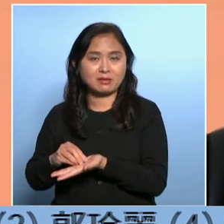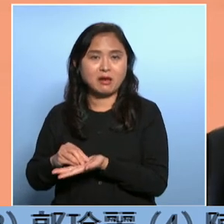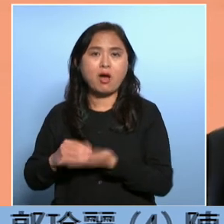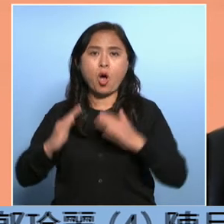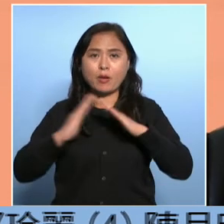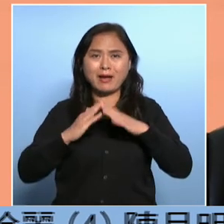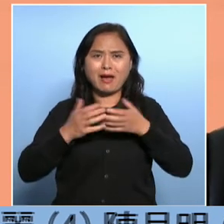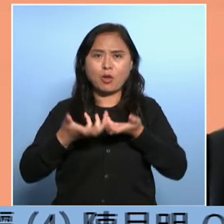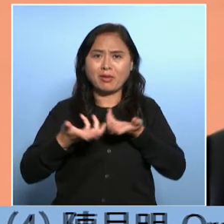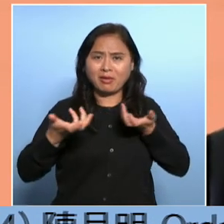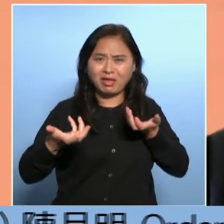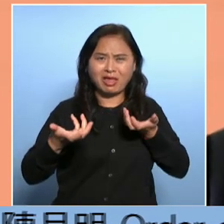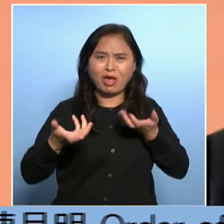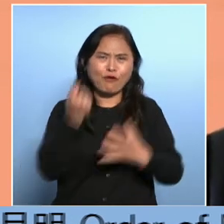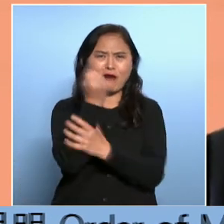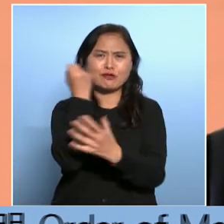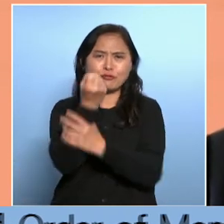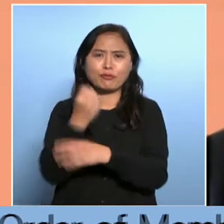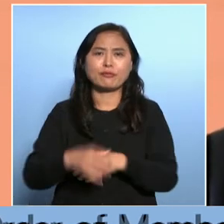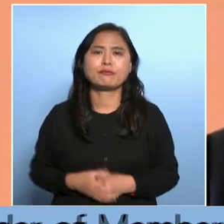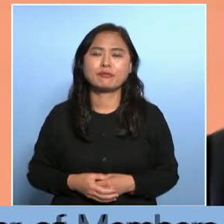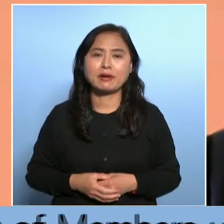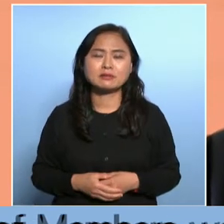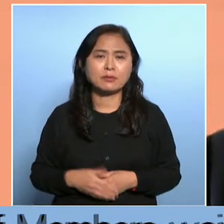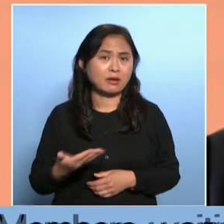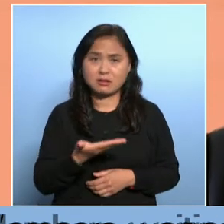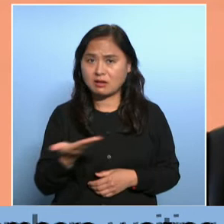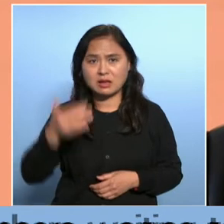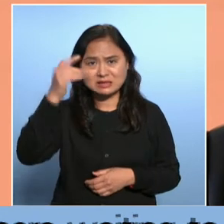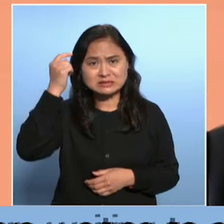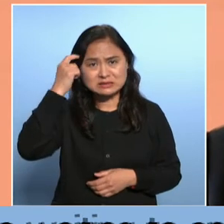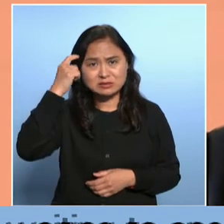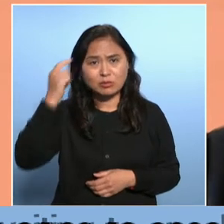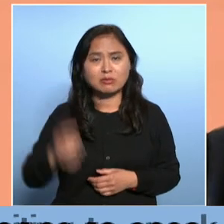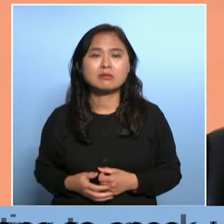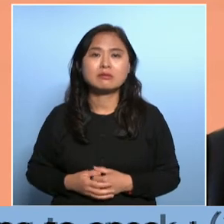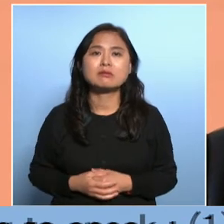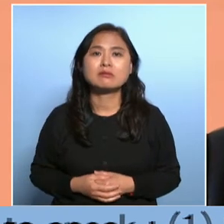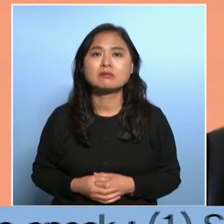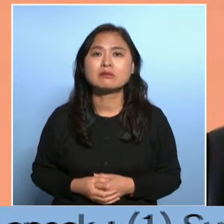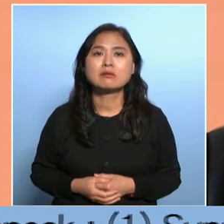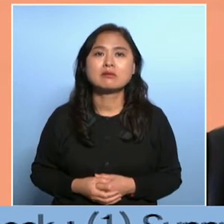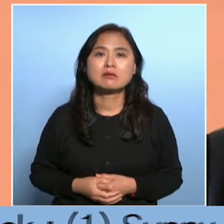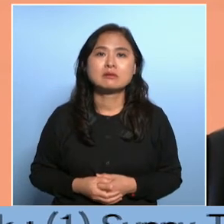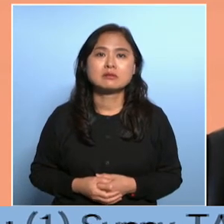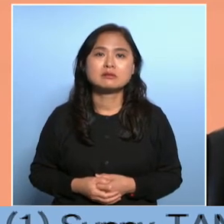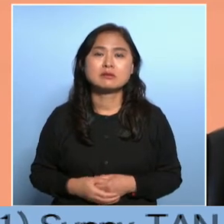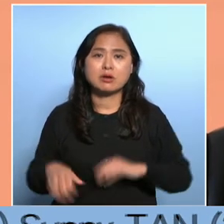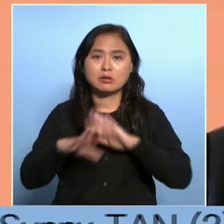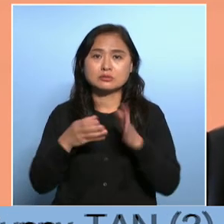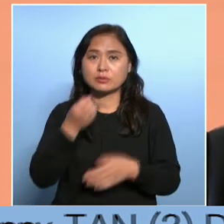cases and the prelim cases at home, because we all know very clearly